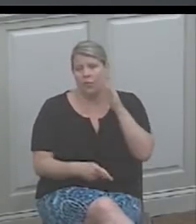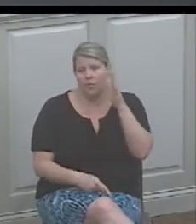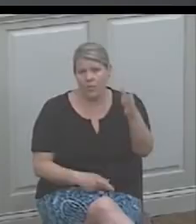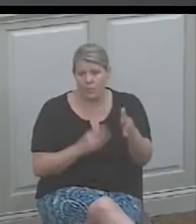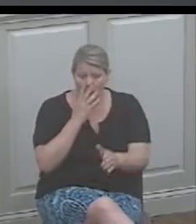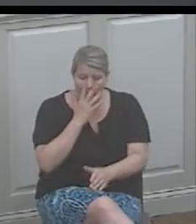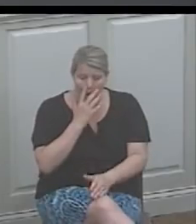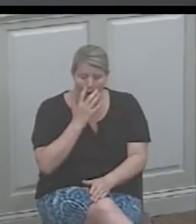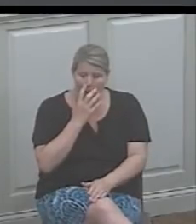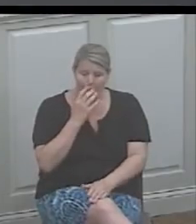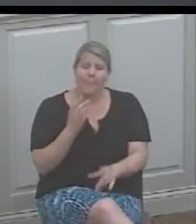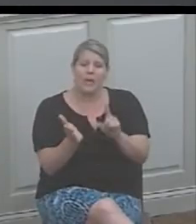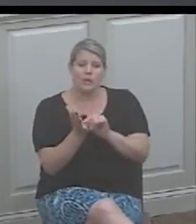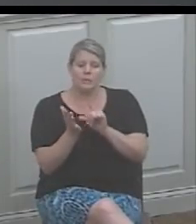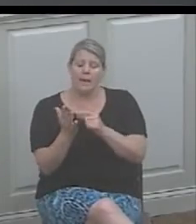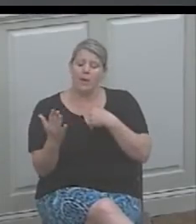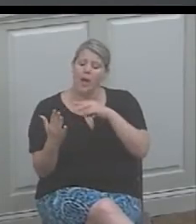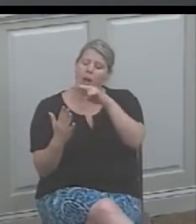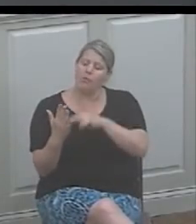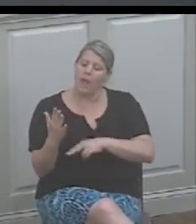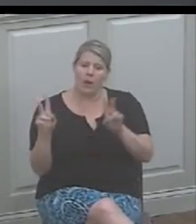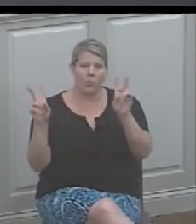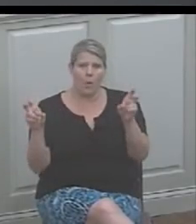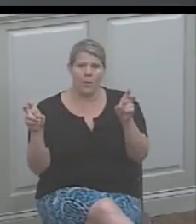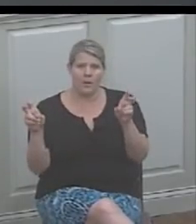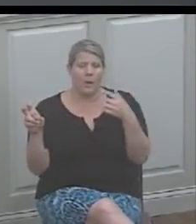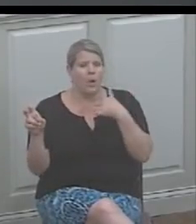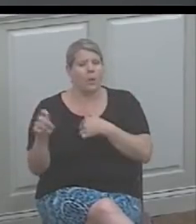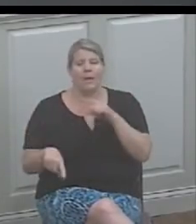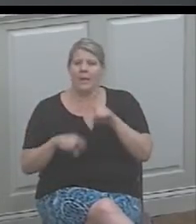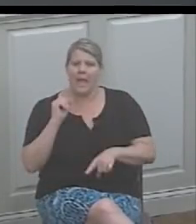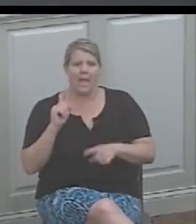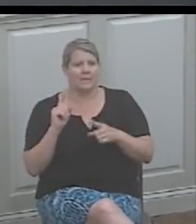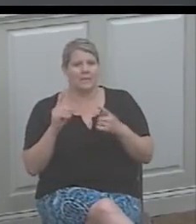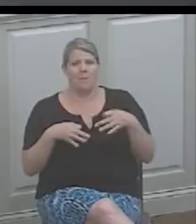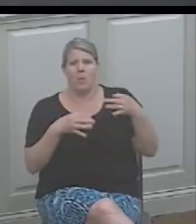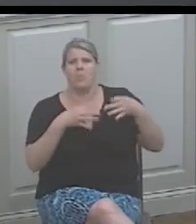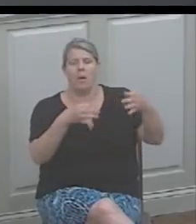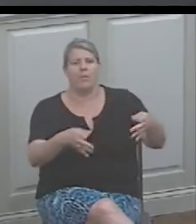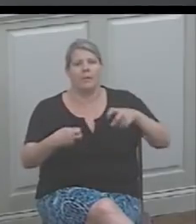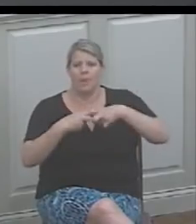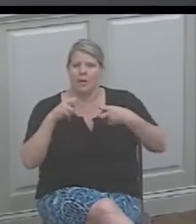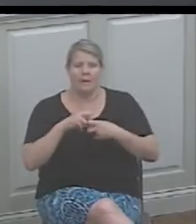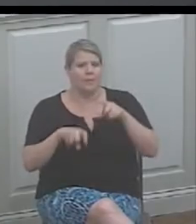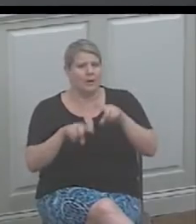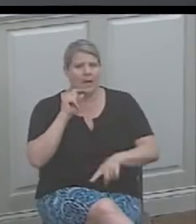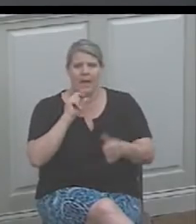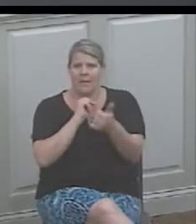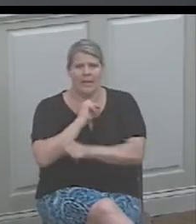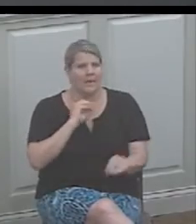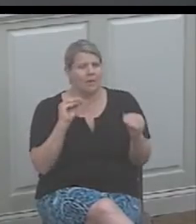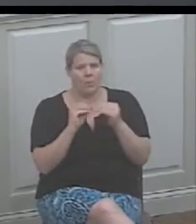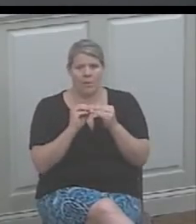I read in the paper that it was quoted that we cannot continue to kick the can down the road. I couldn't